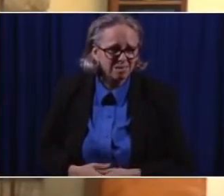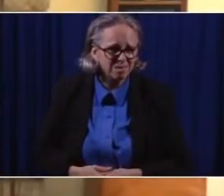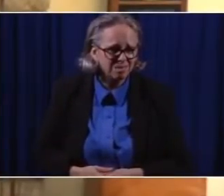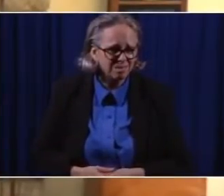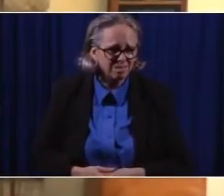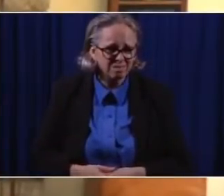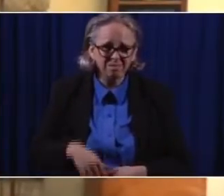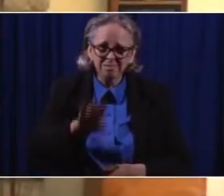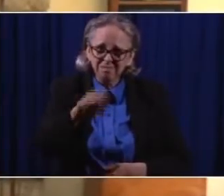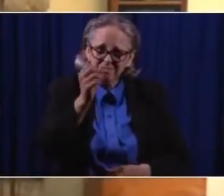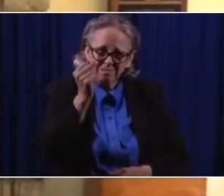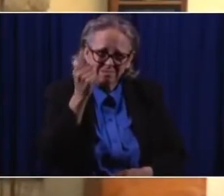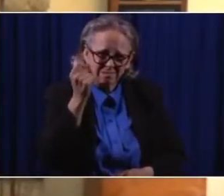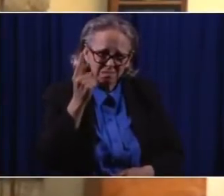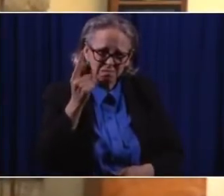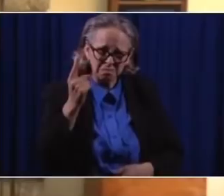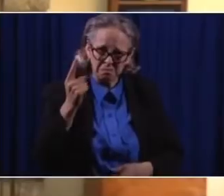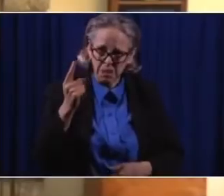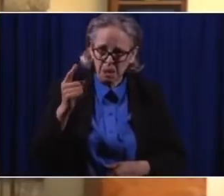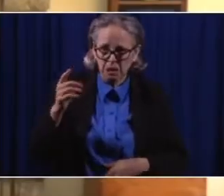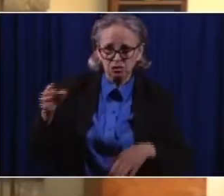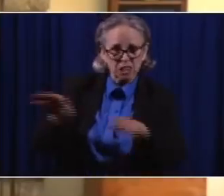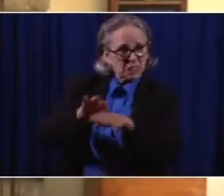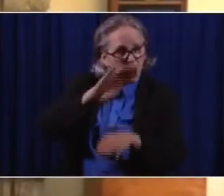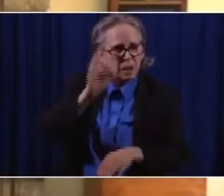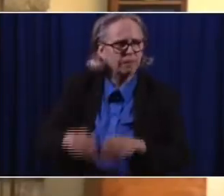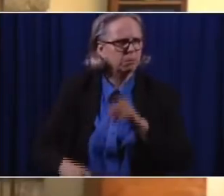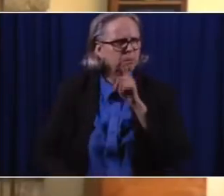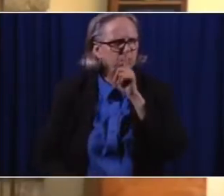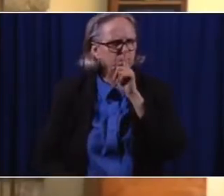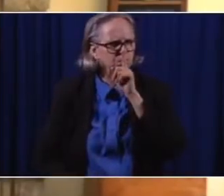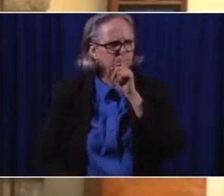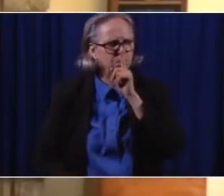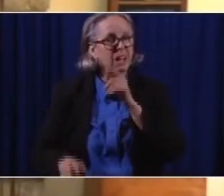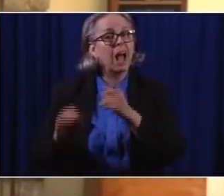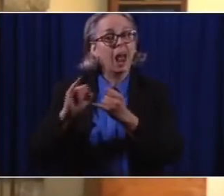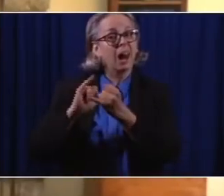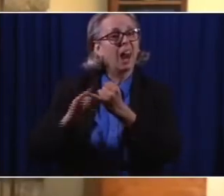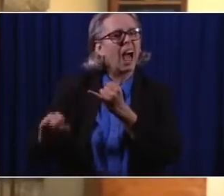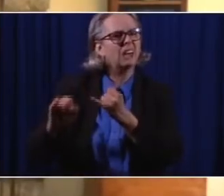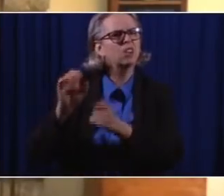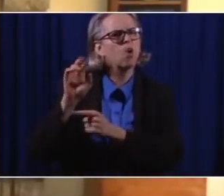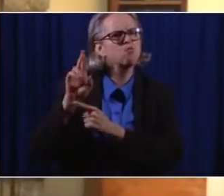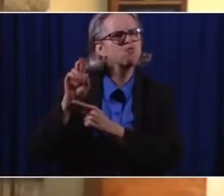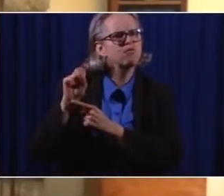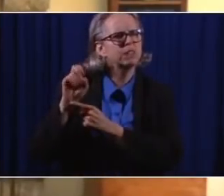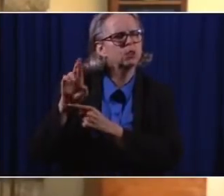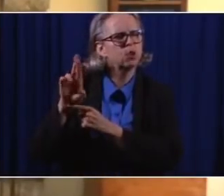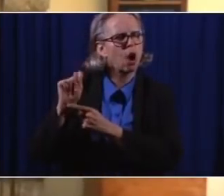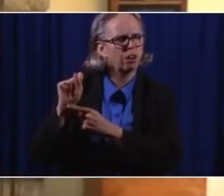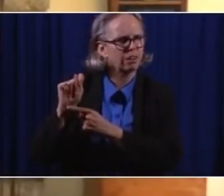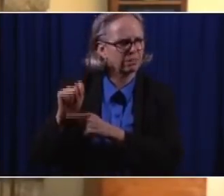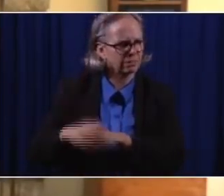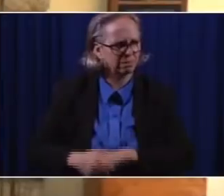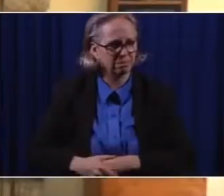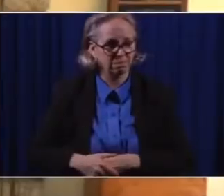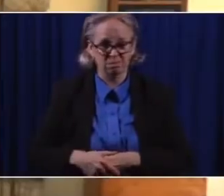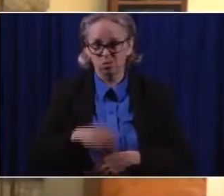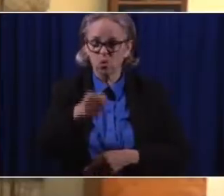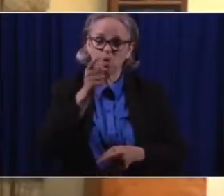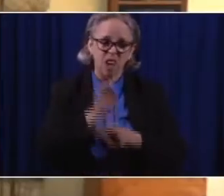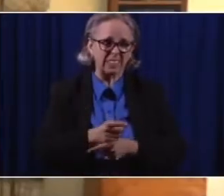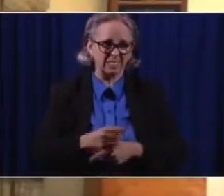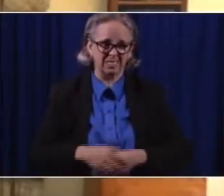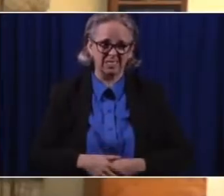anything out. We have to base decisions every day on what kind of facts that we are seeing. But you're absolutely right, Randy. This thing is